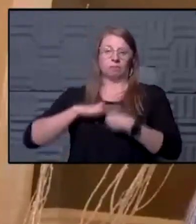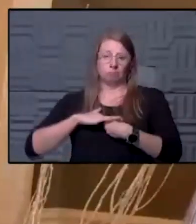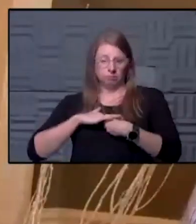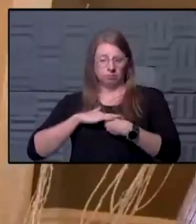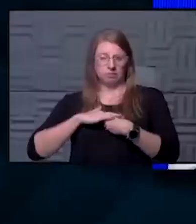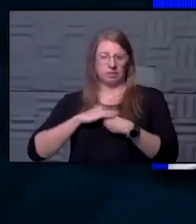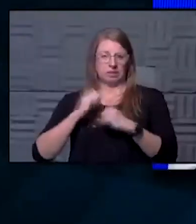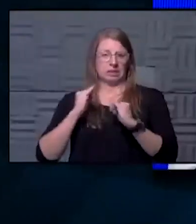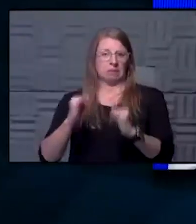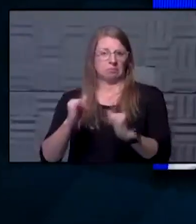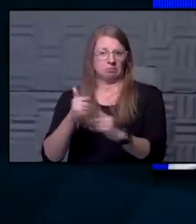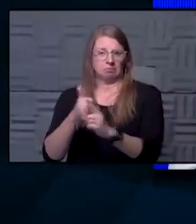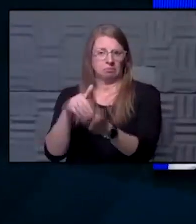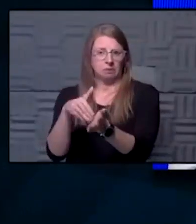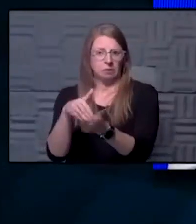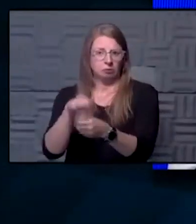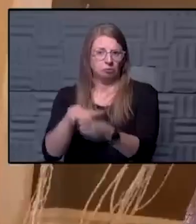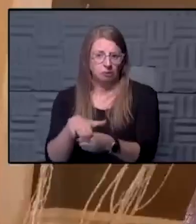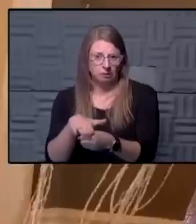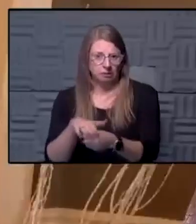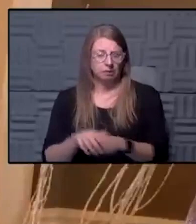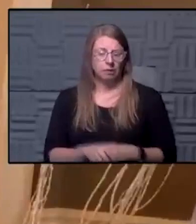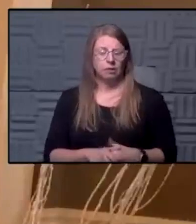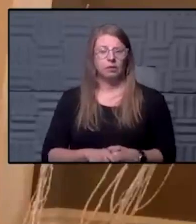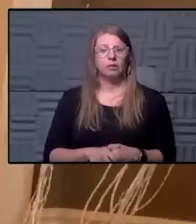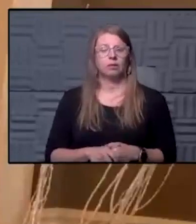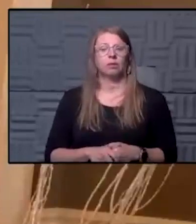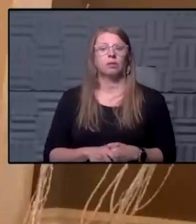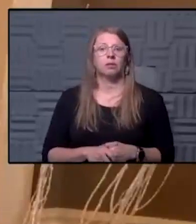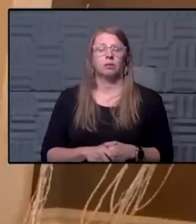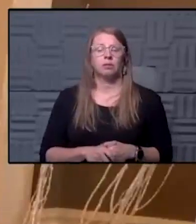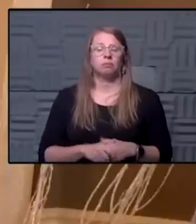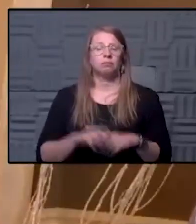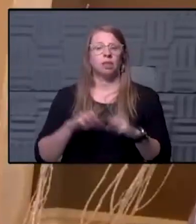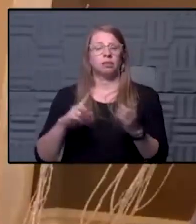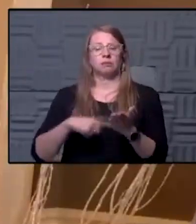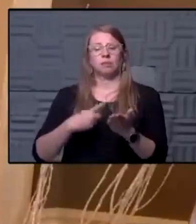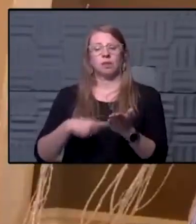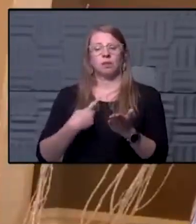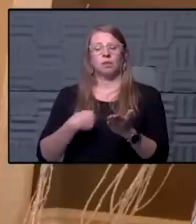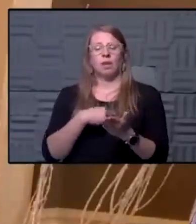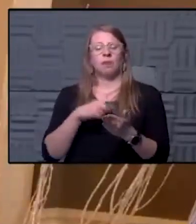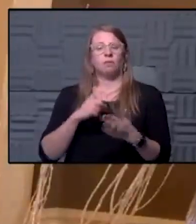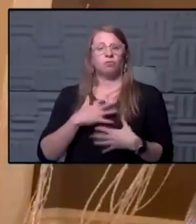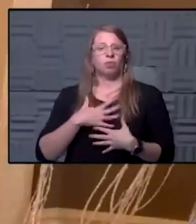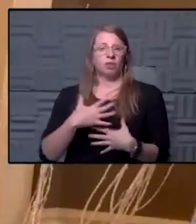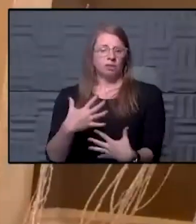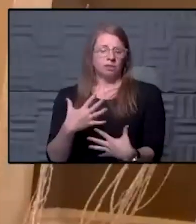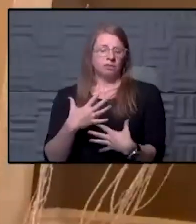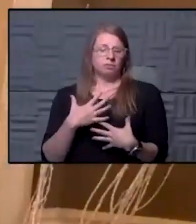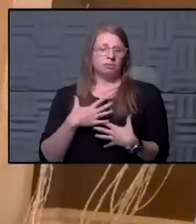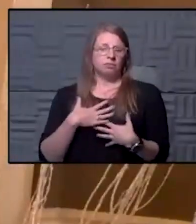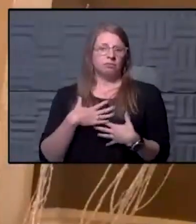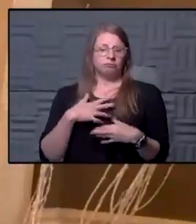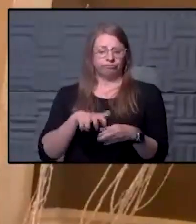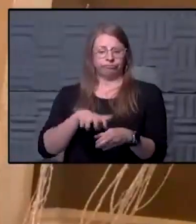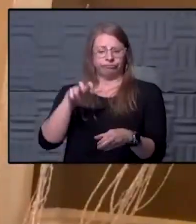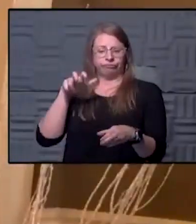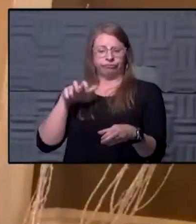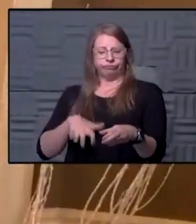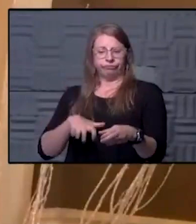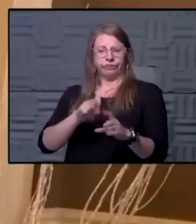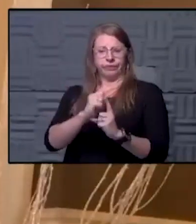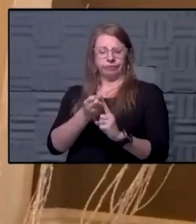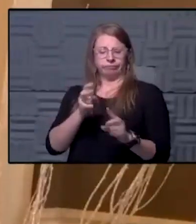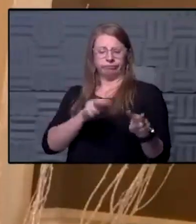you as a physician. But we have to sometimes just take a breath, step back from the situation,